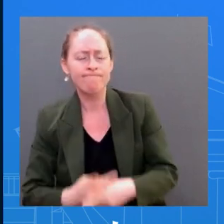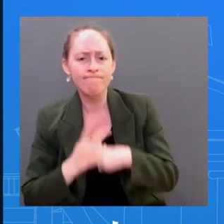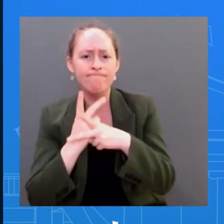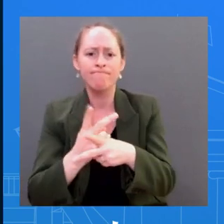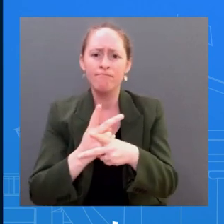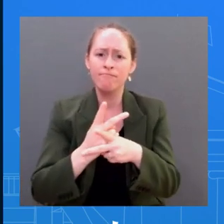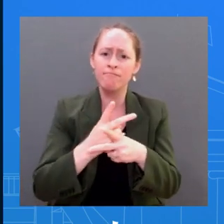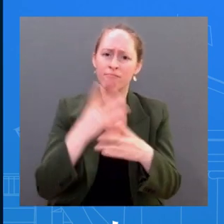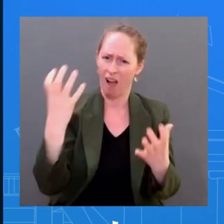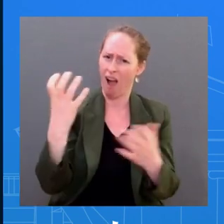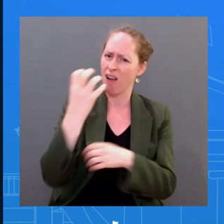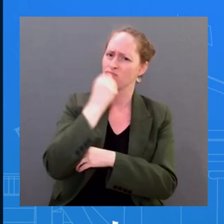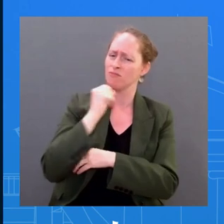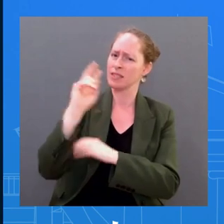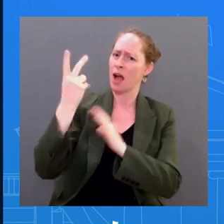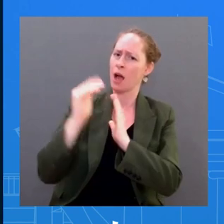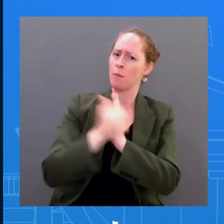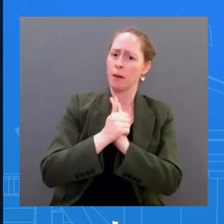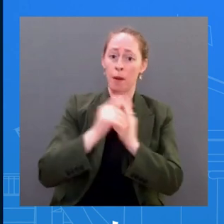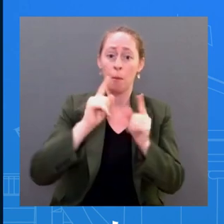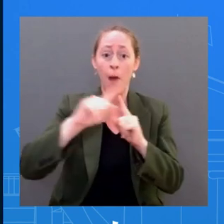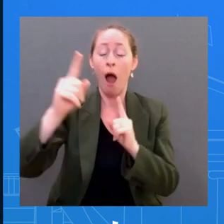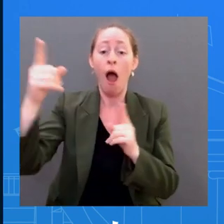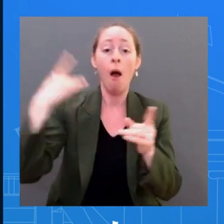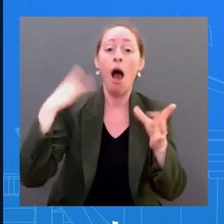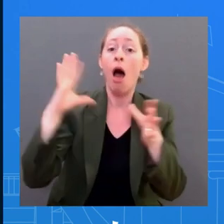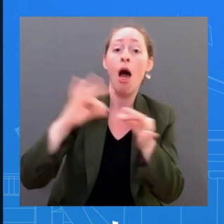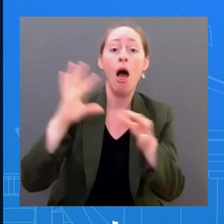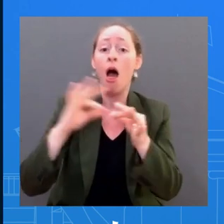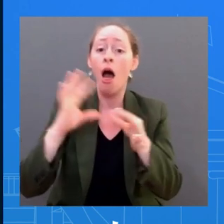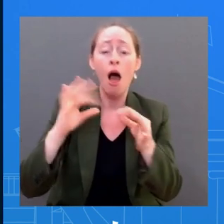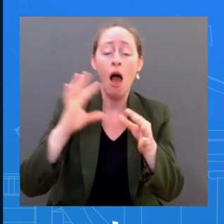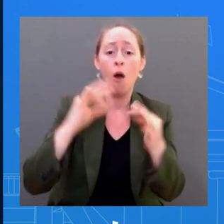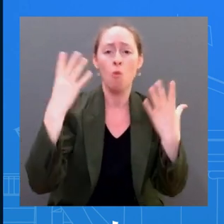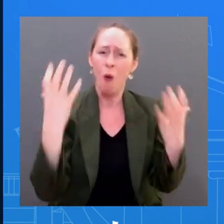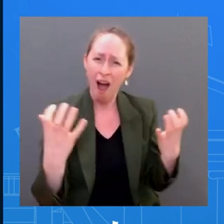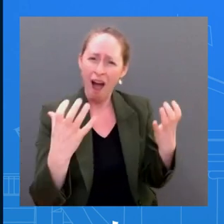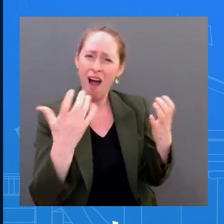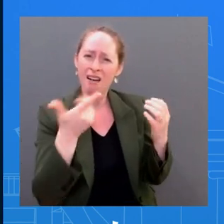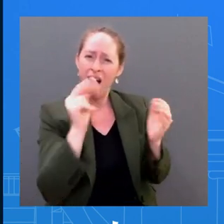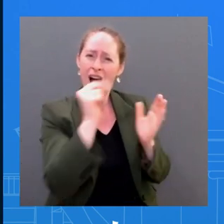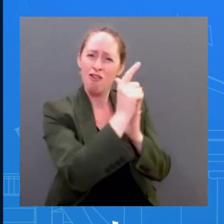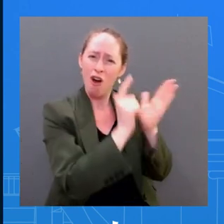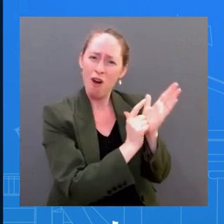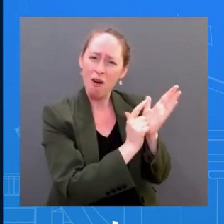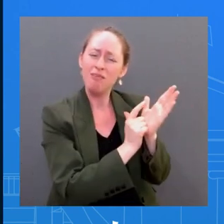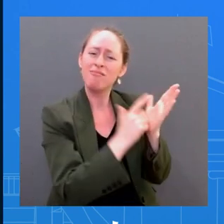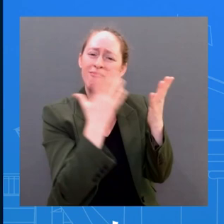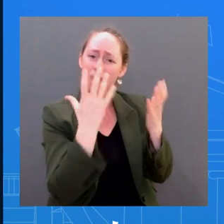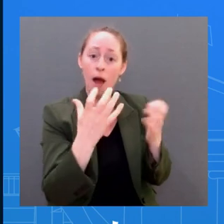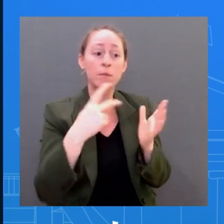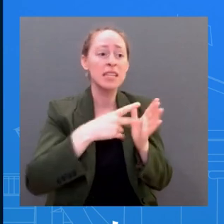secure and safe schools, and we want gun laws that won't make it so easy for the bad guys to get these damn guns.